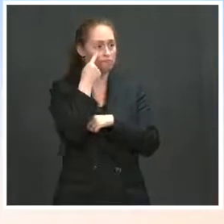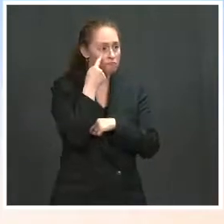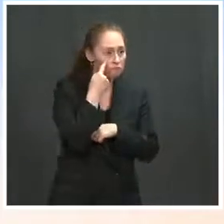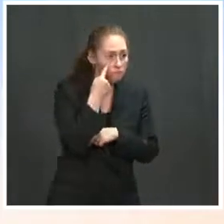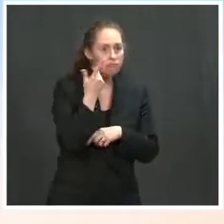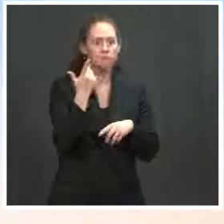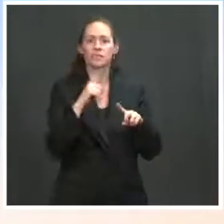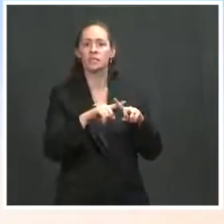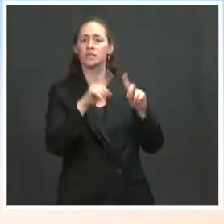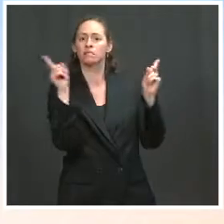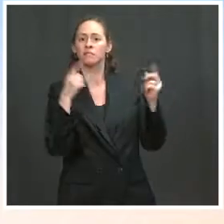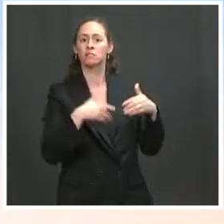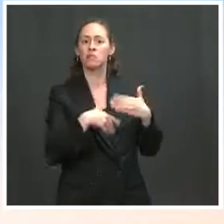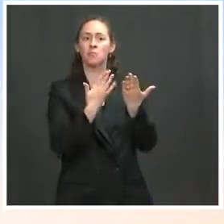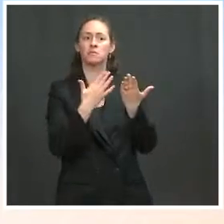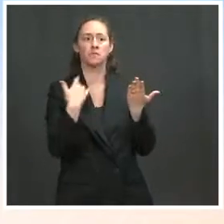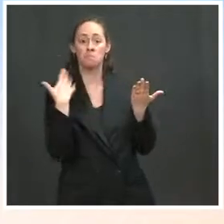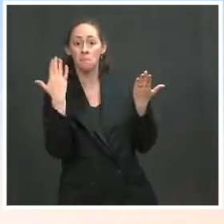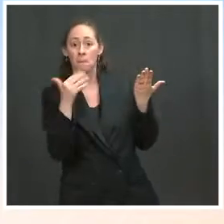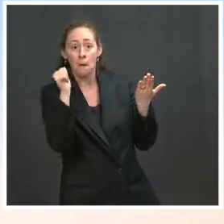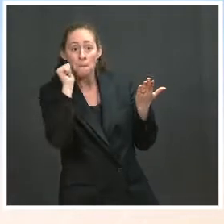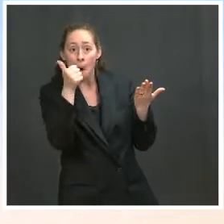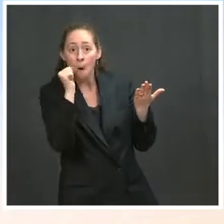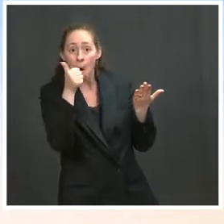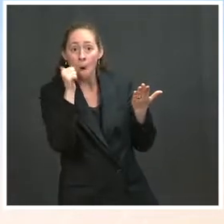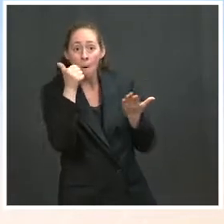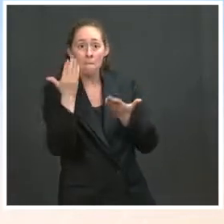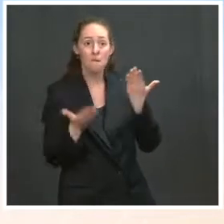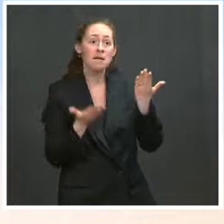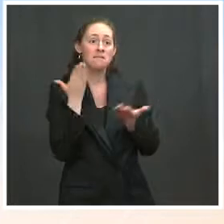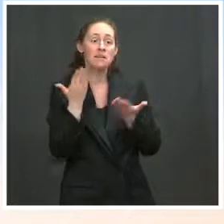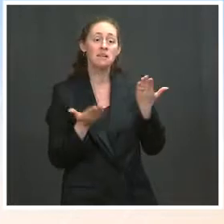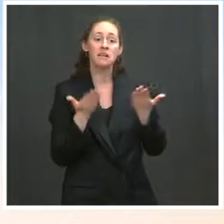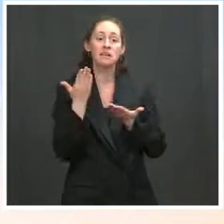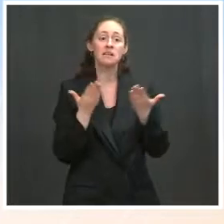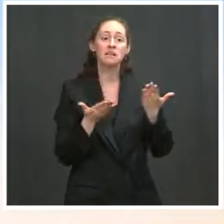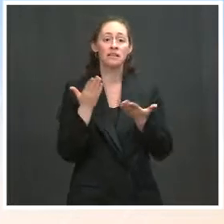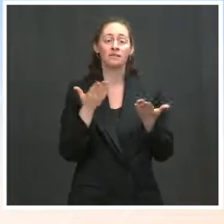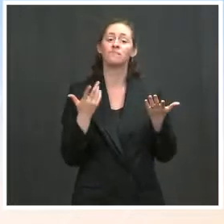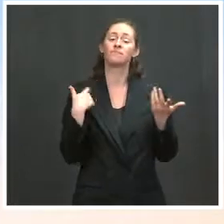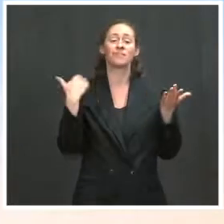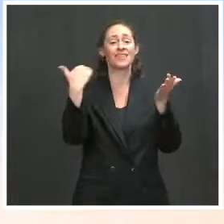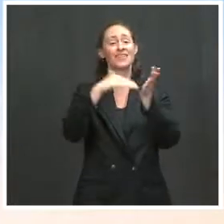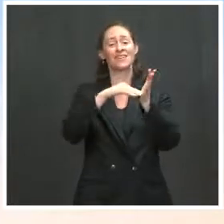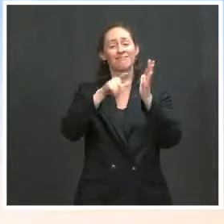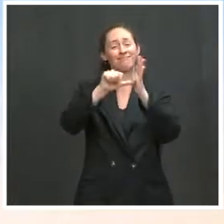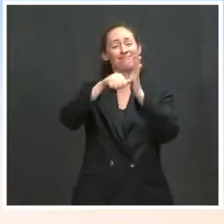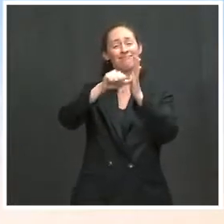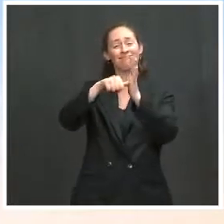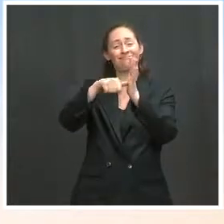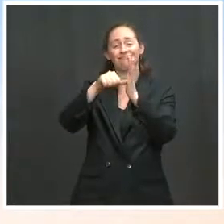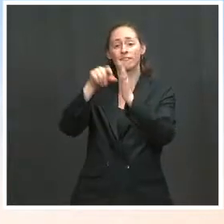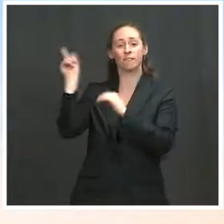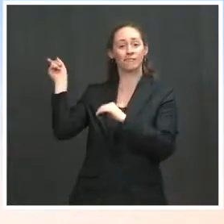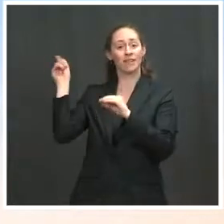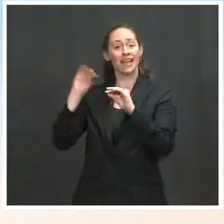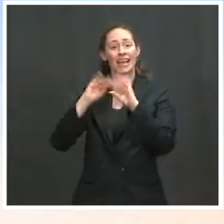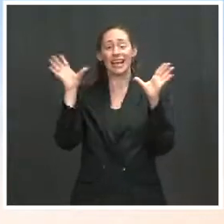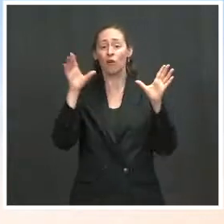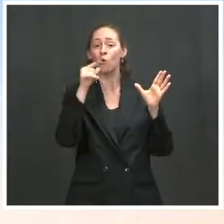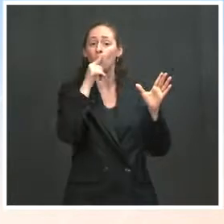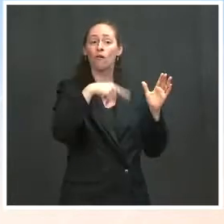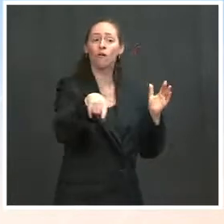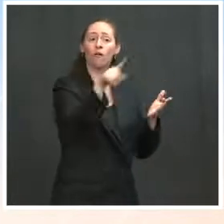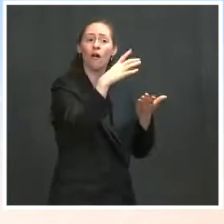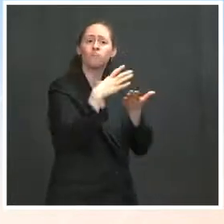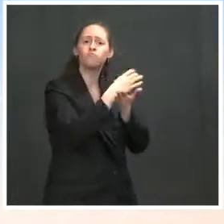in the sand, as I just said, is raising taxes on Americans making more than $400,000 a year. But we should also be clear that there are